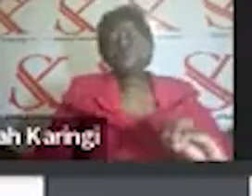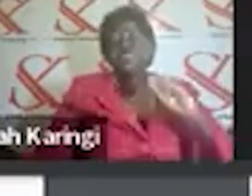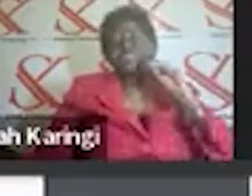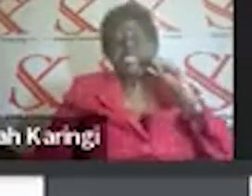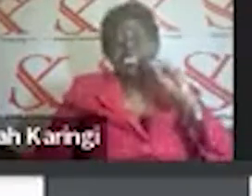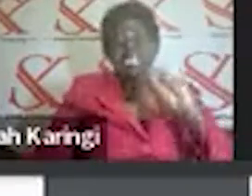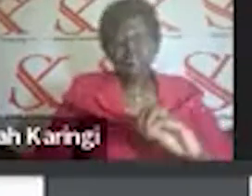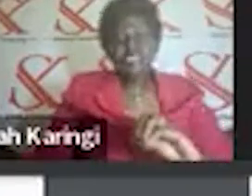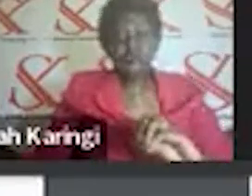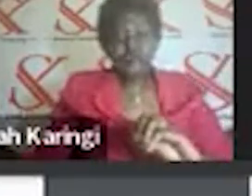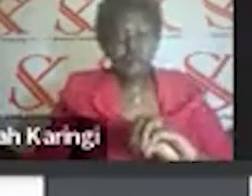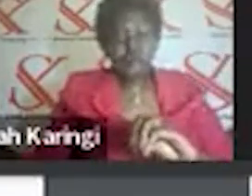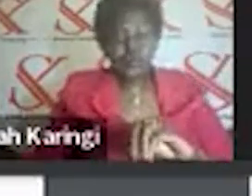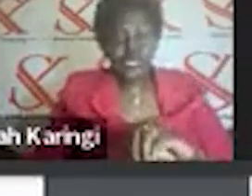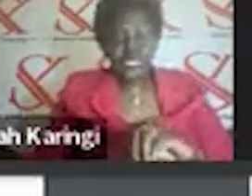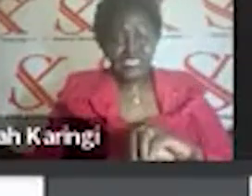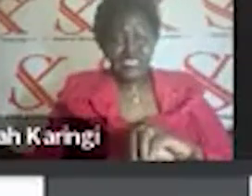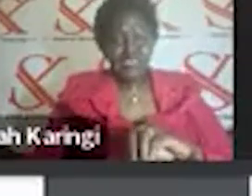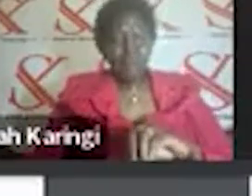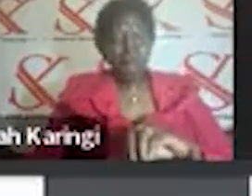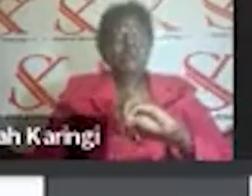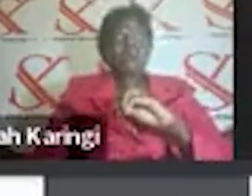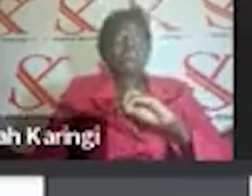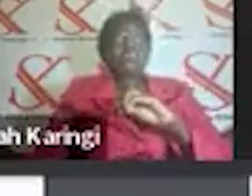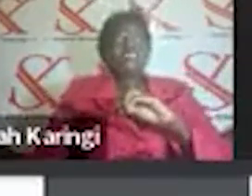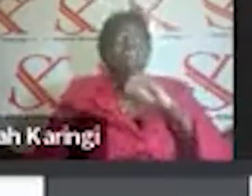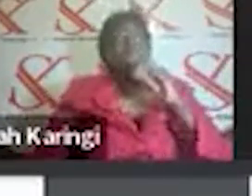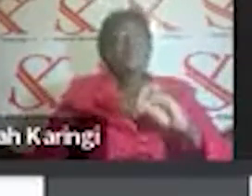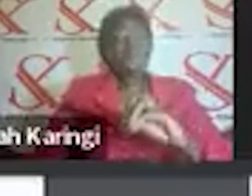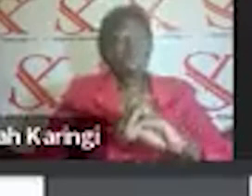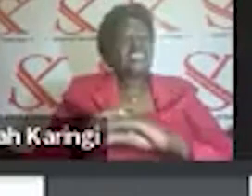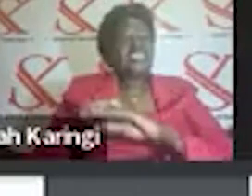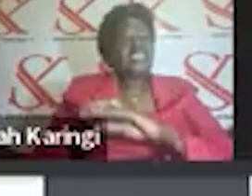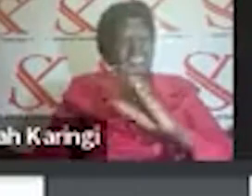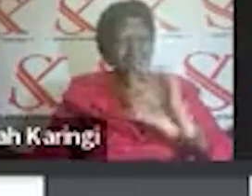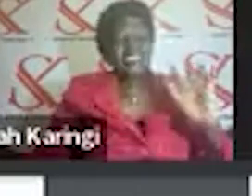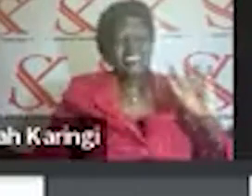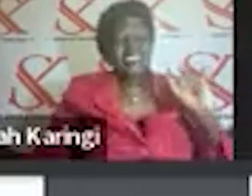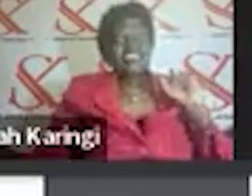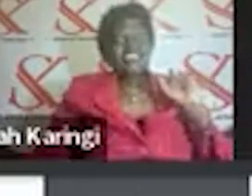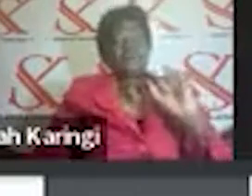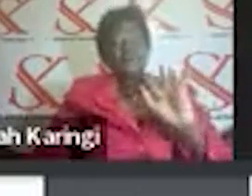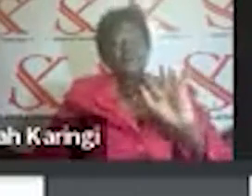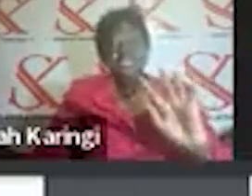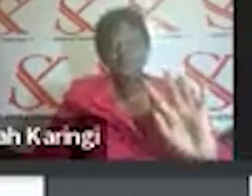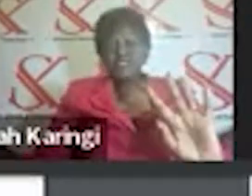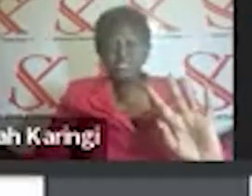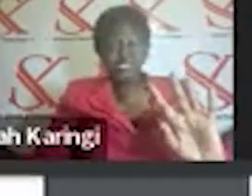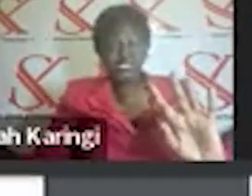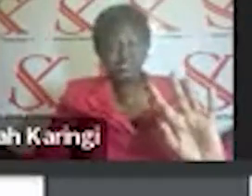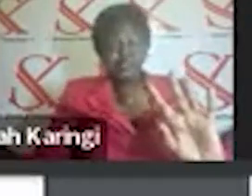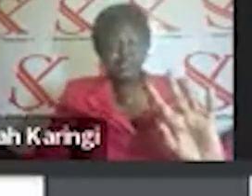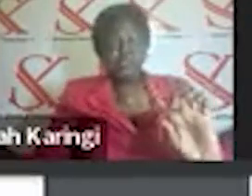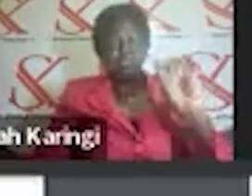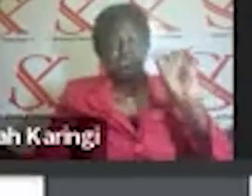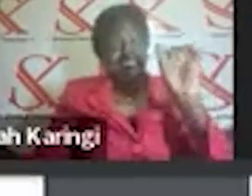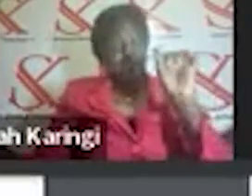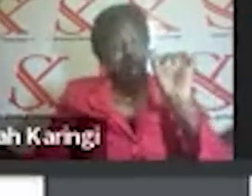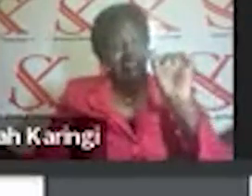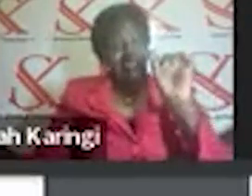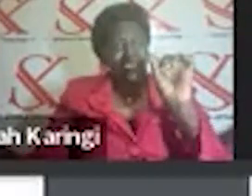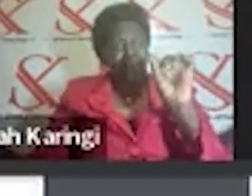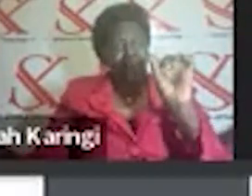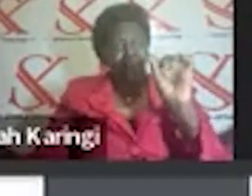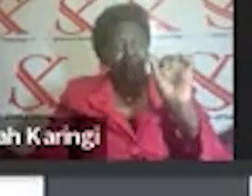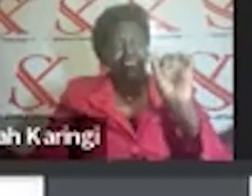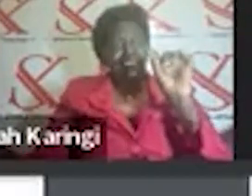want to either connect you to an opportunity or support you in any venture that you want to be supported in. So let us